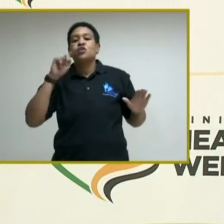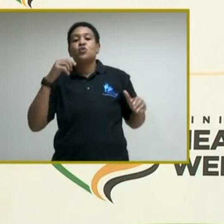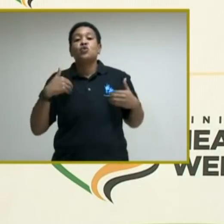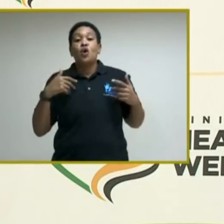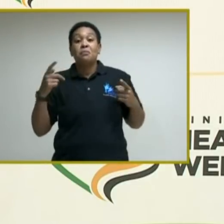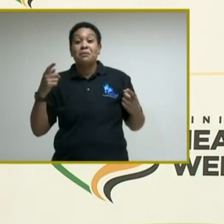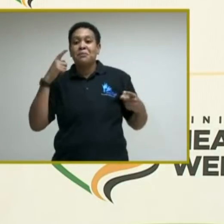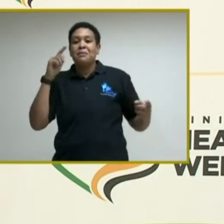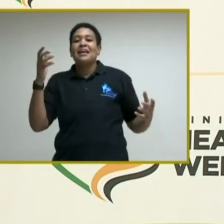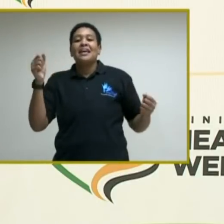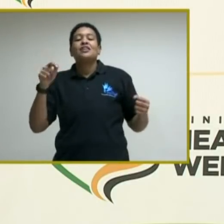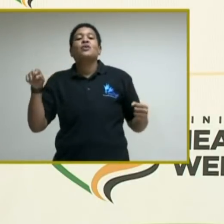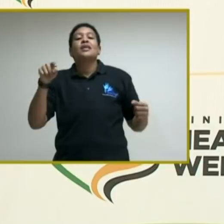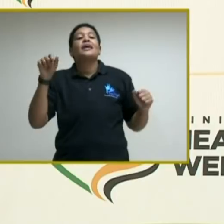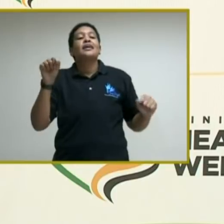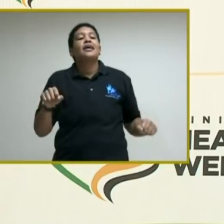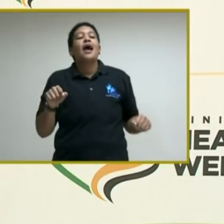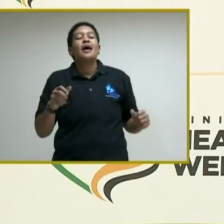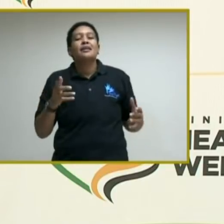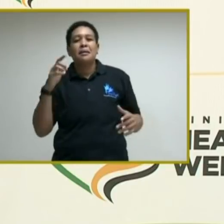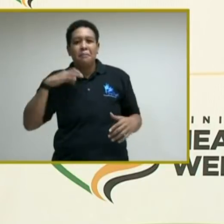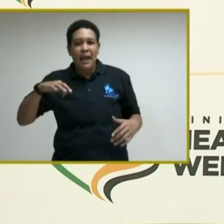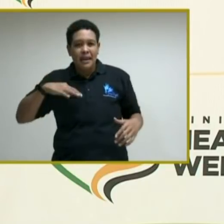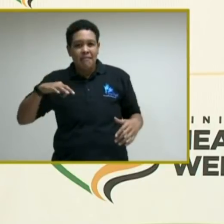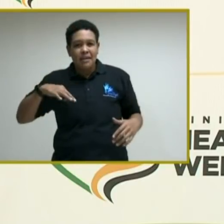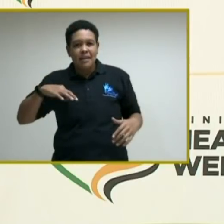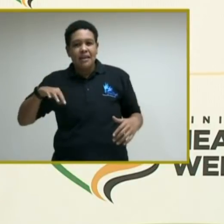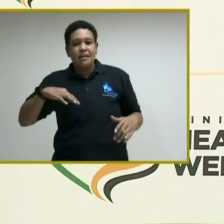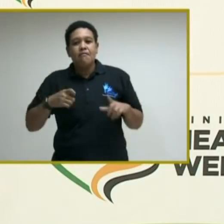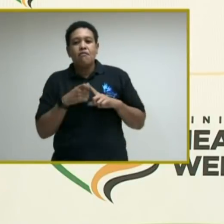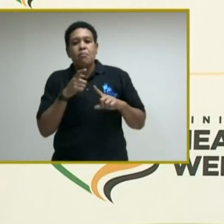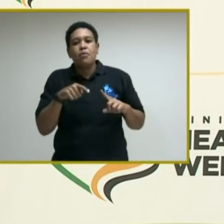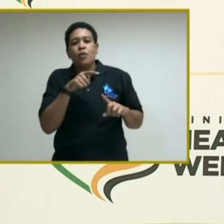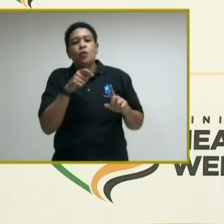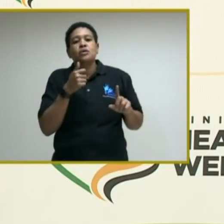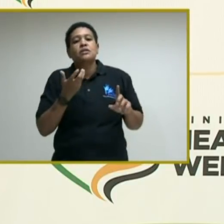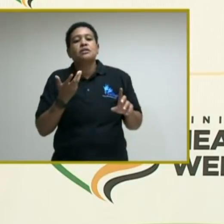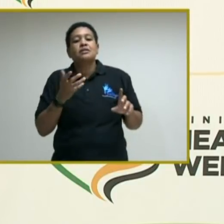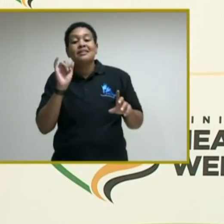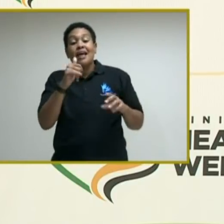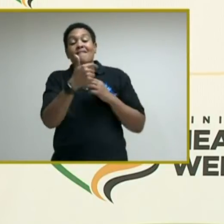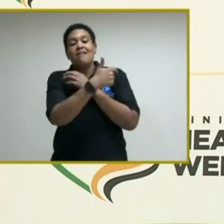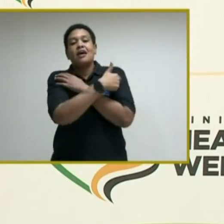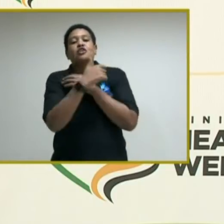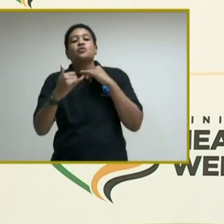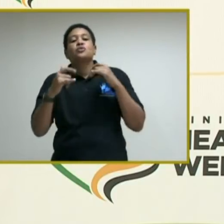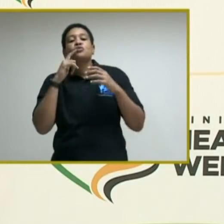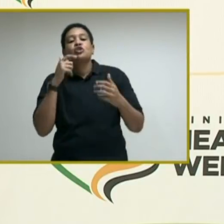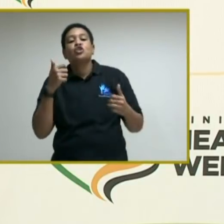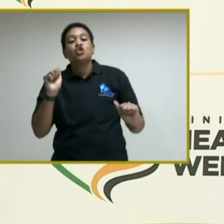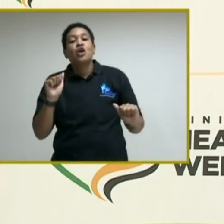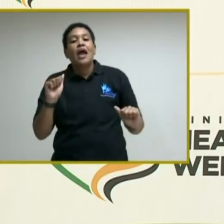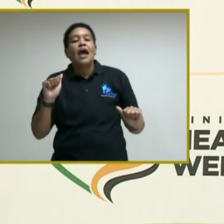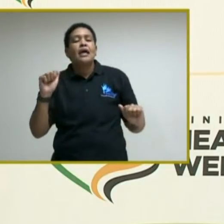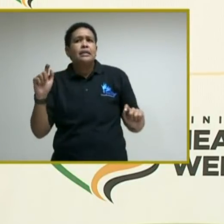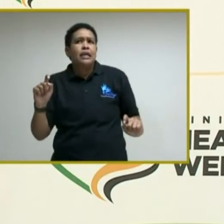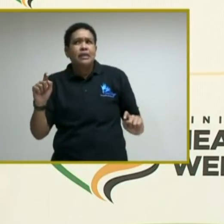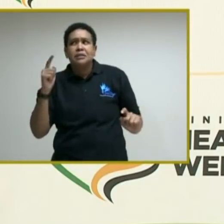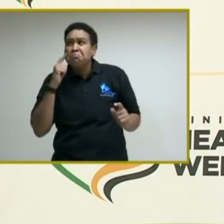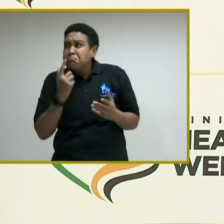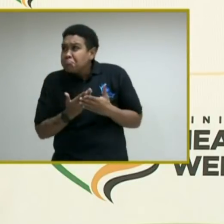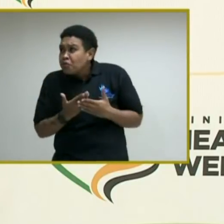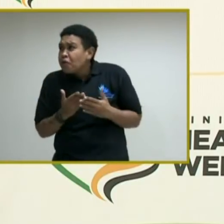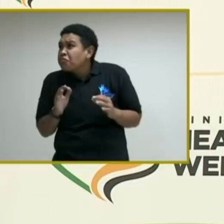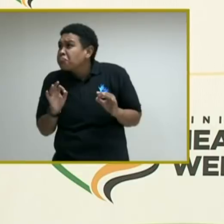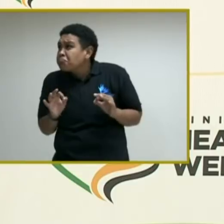people so that they can benefit from those that vaccine, which has been tried and tested for